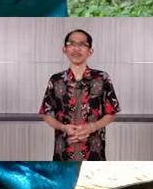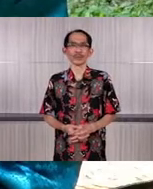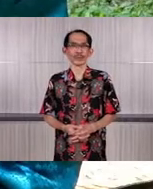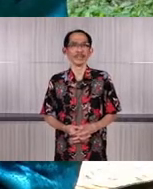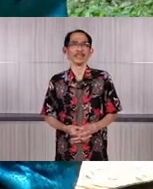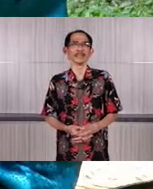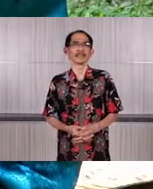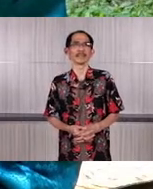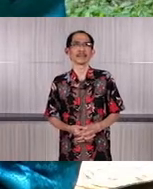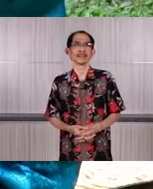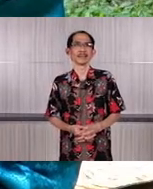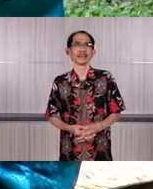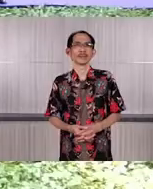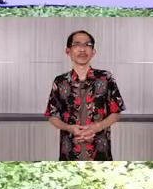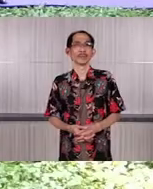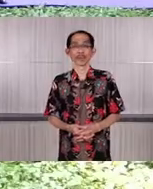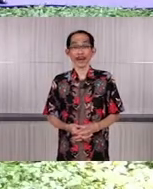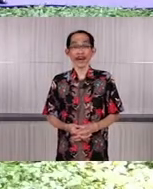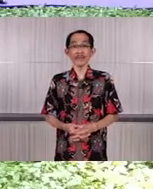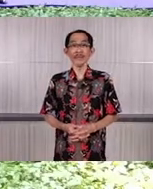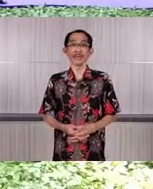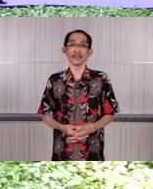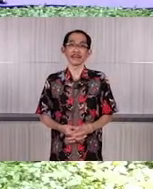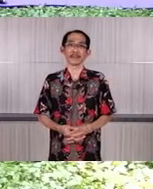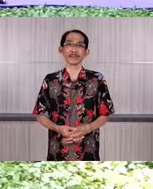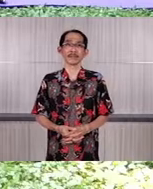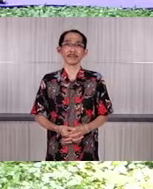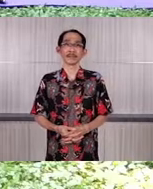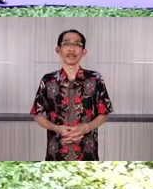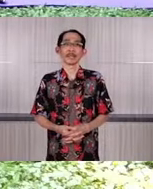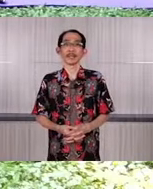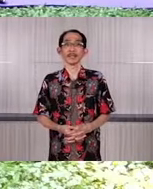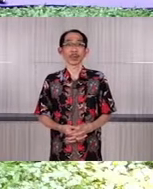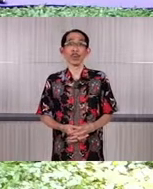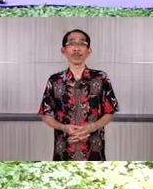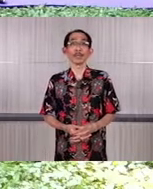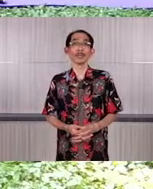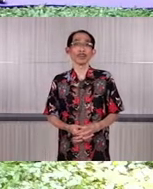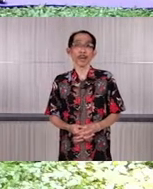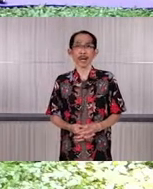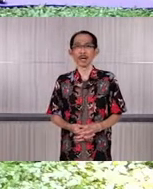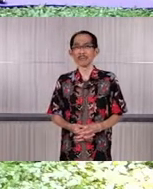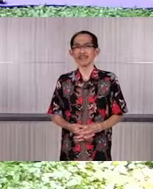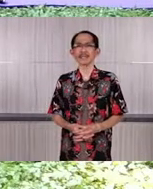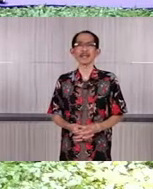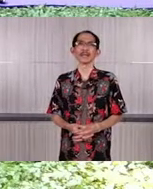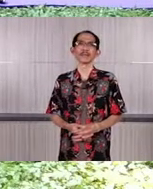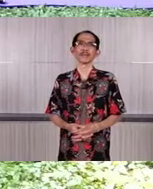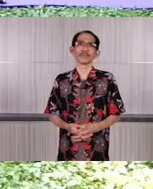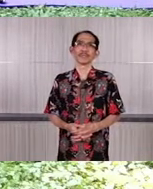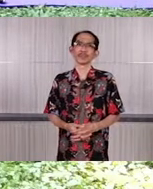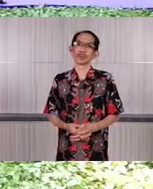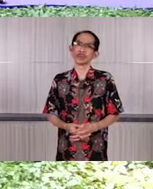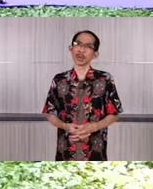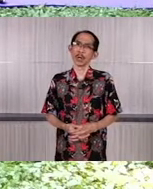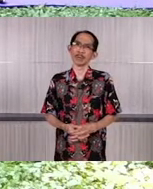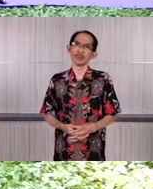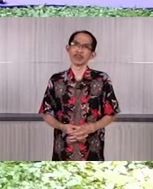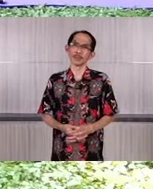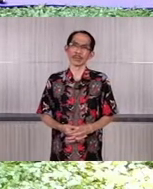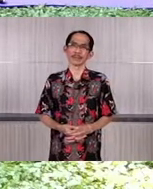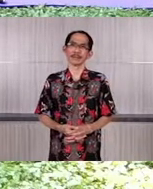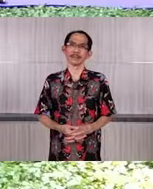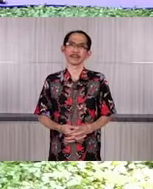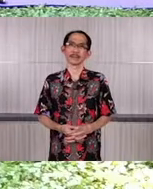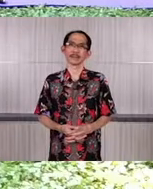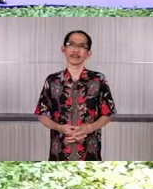okay to feel this, whatever it is." it's okay to allow myself to be open